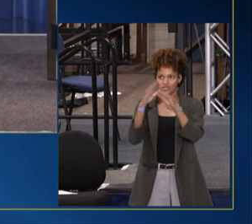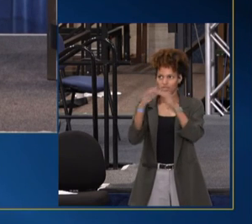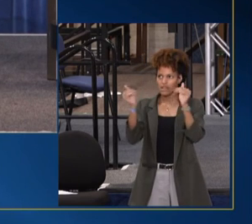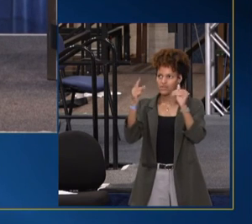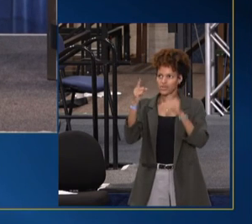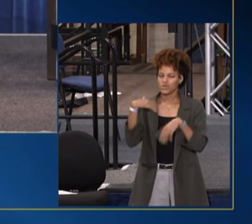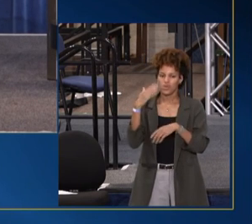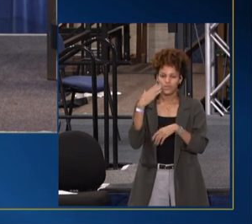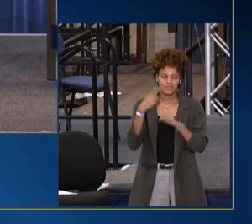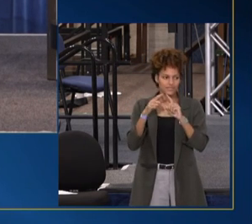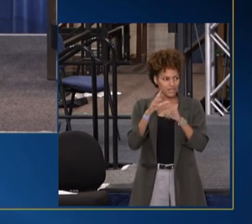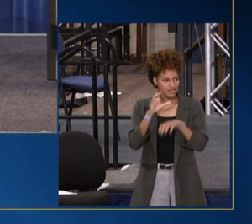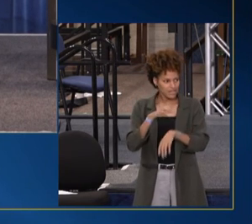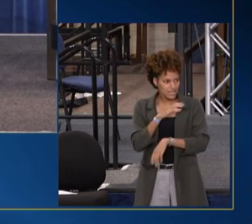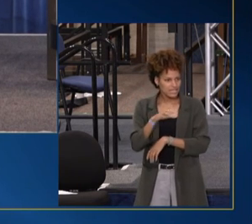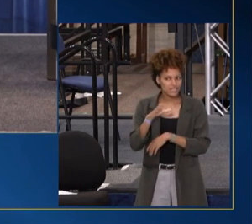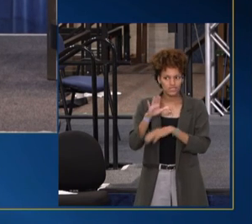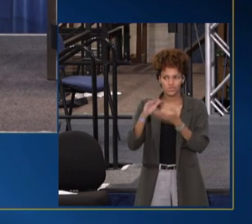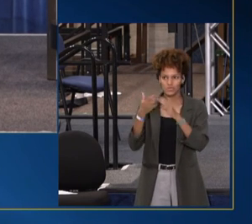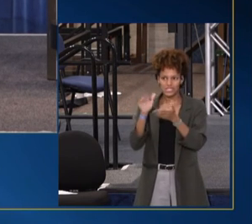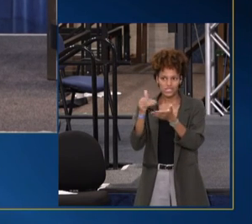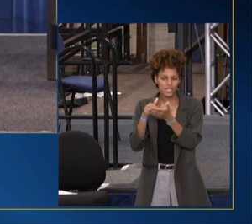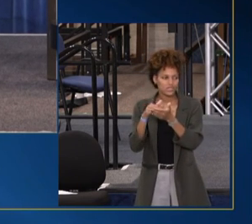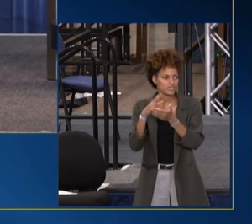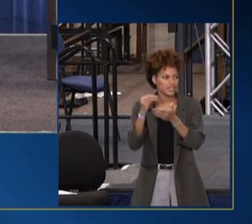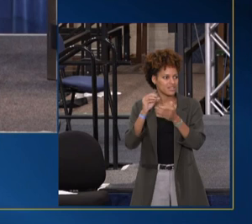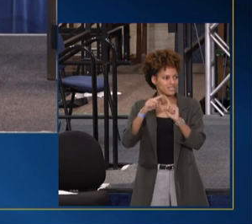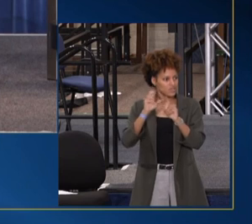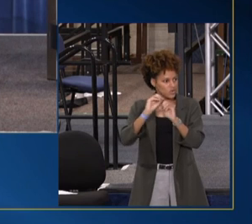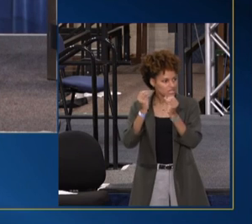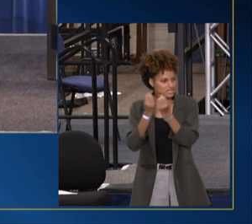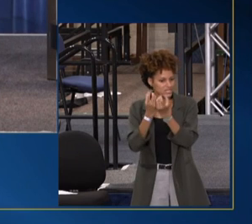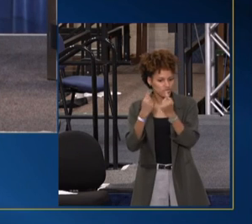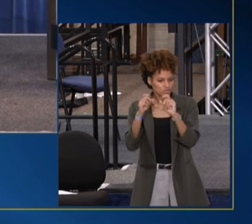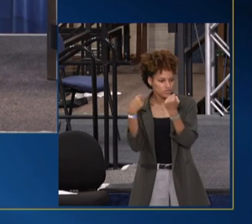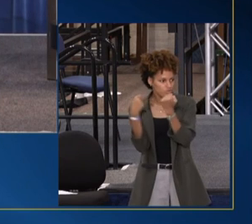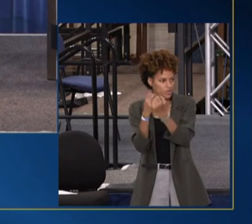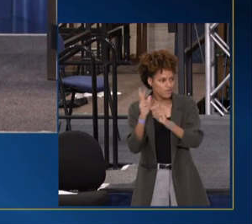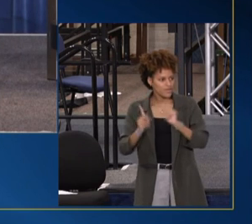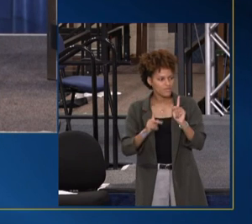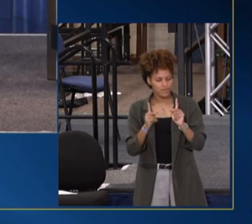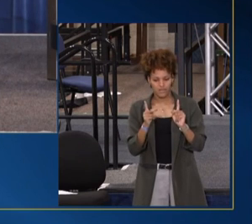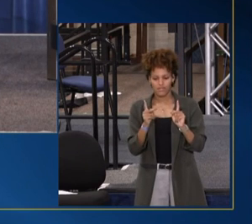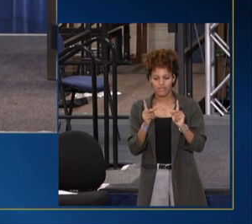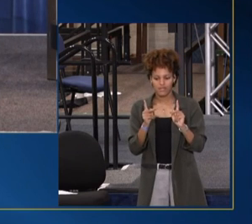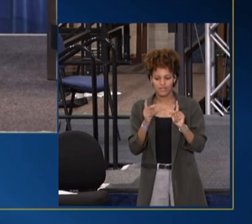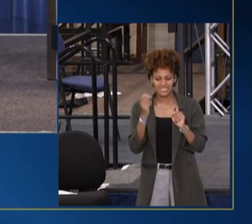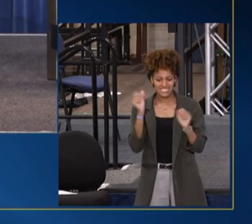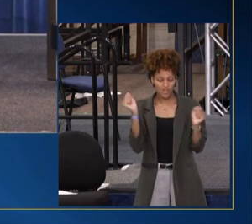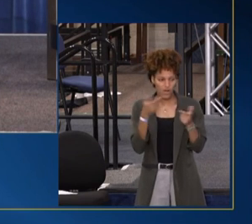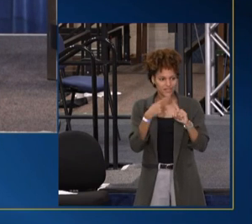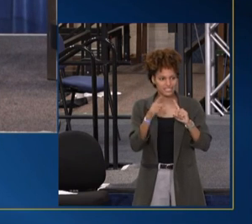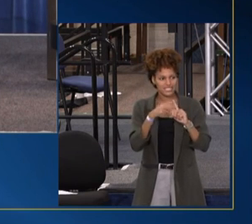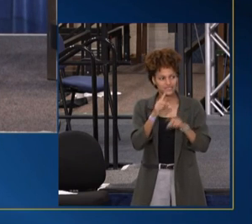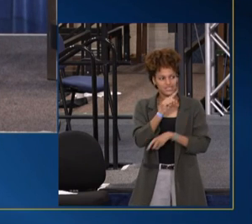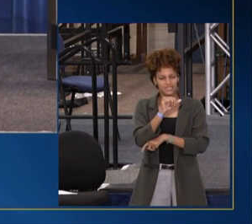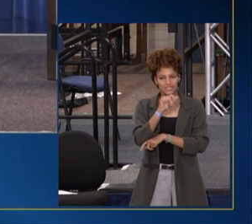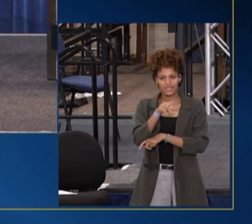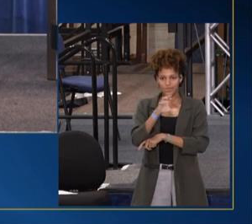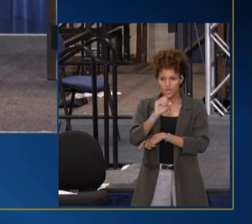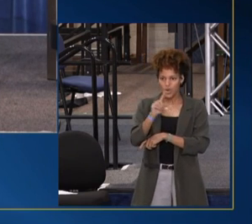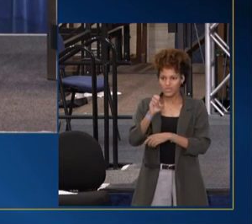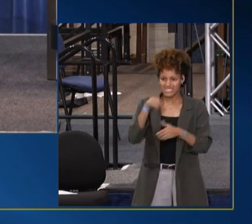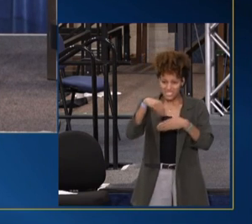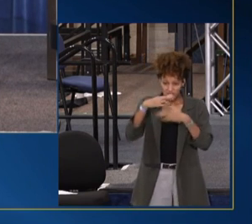and community centers and community organizations supporting people in every zip code in this country. So what's the